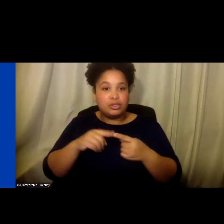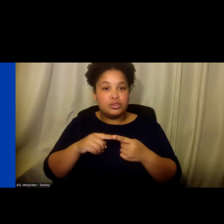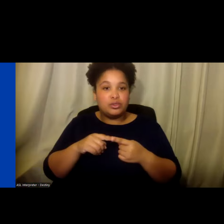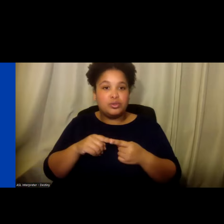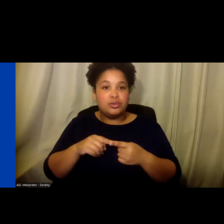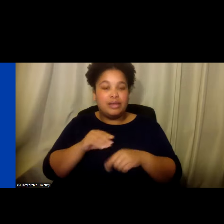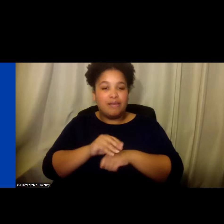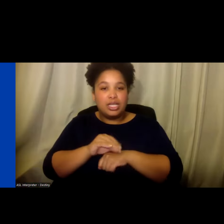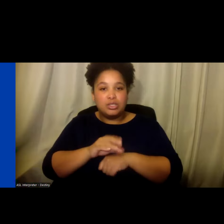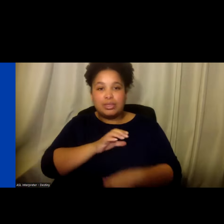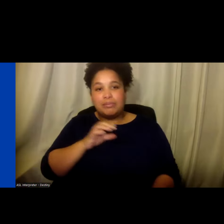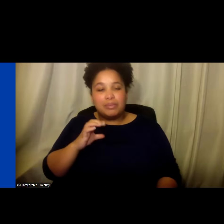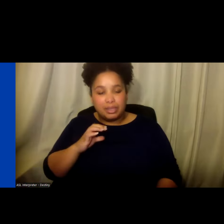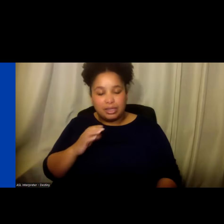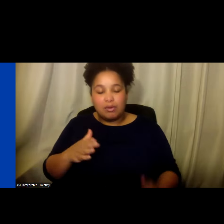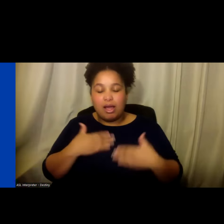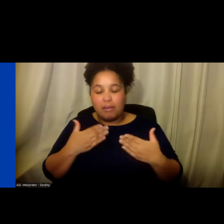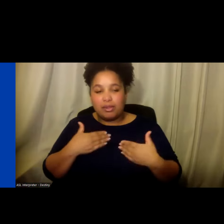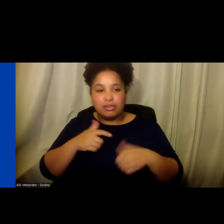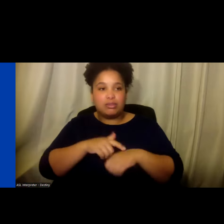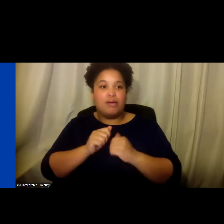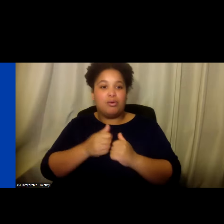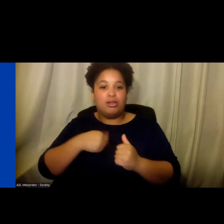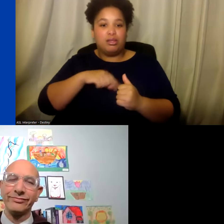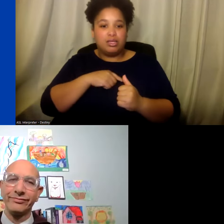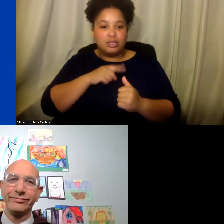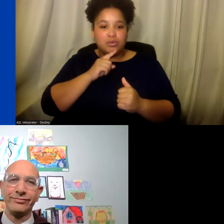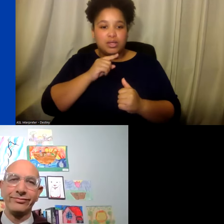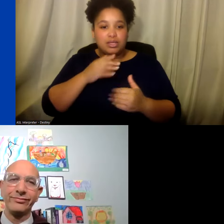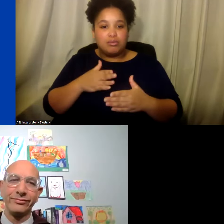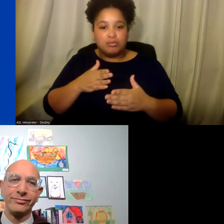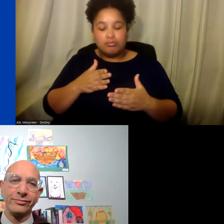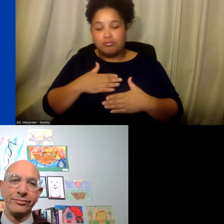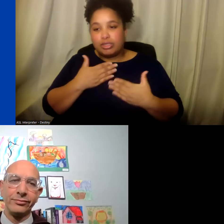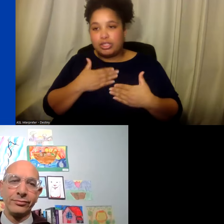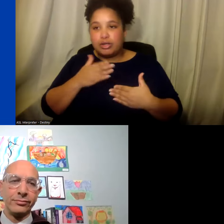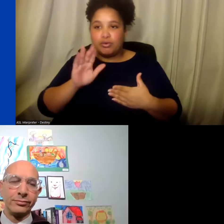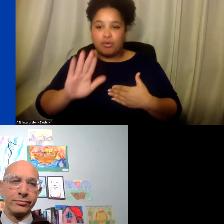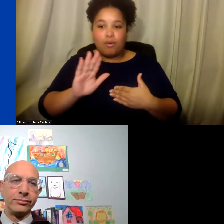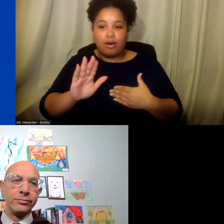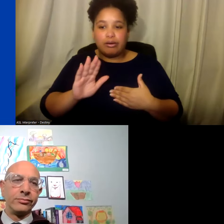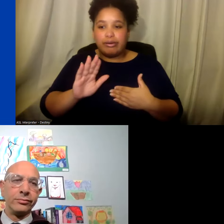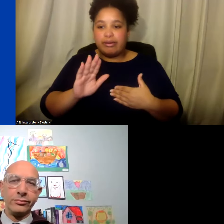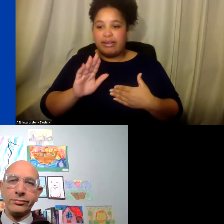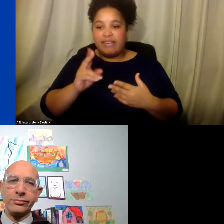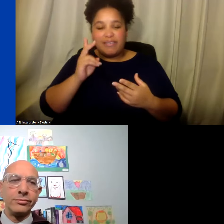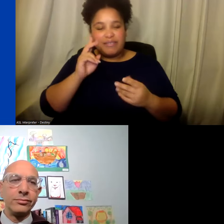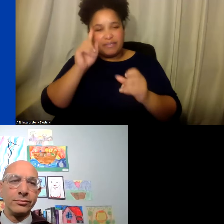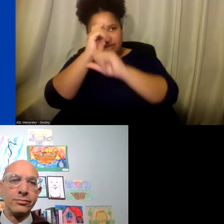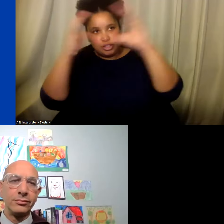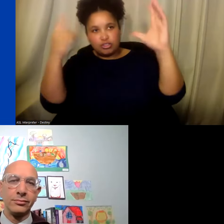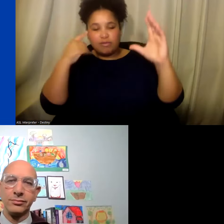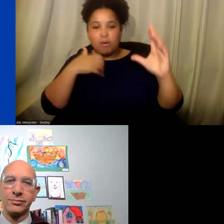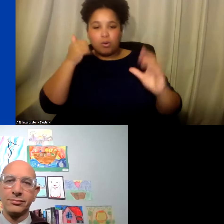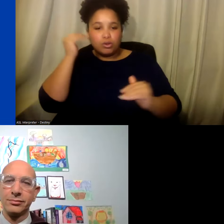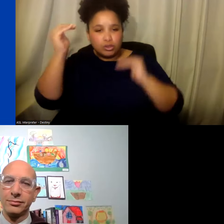to spend some time with us. We so appreciate your vision for older adults and people with disabilities in California, really